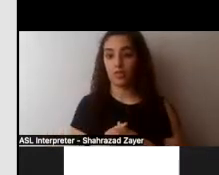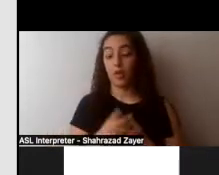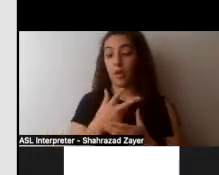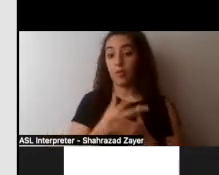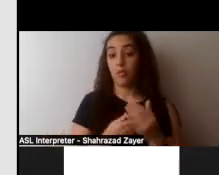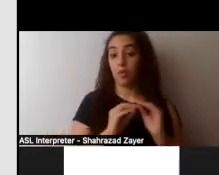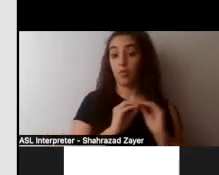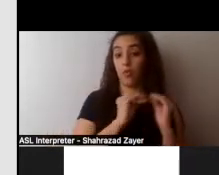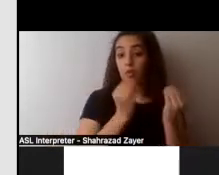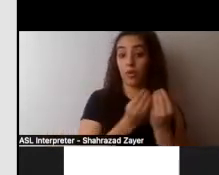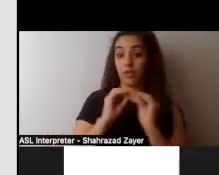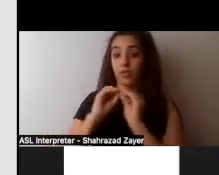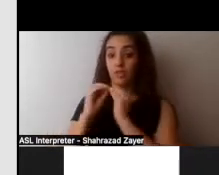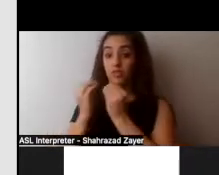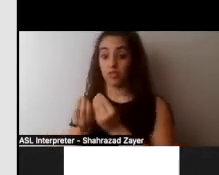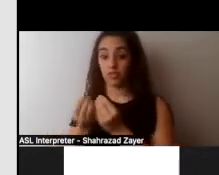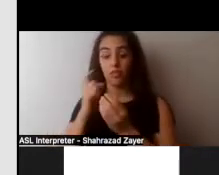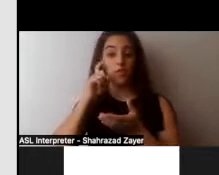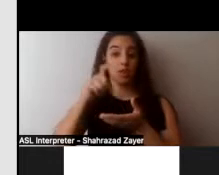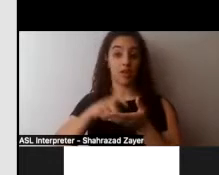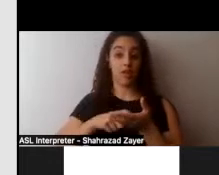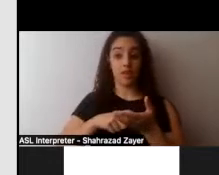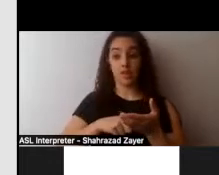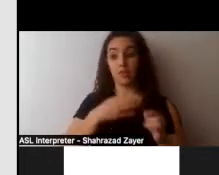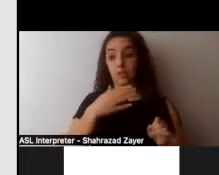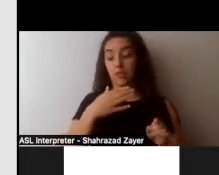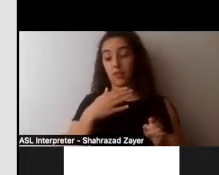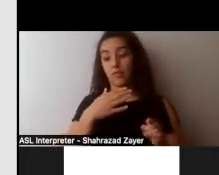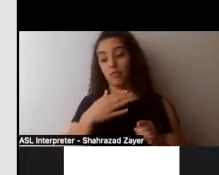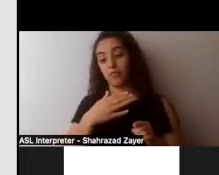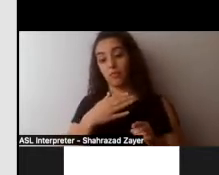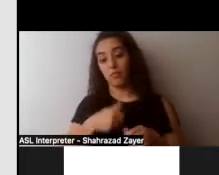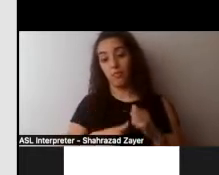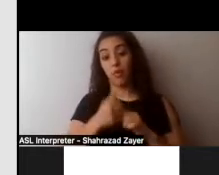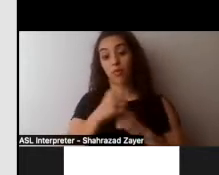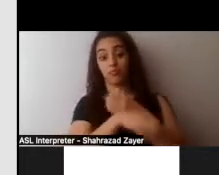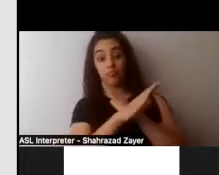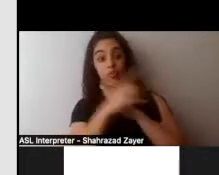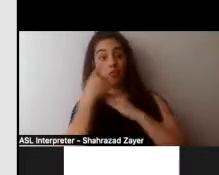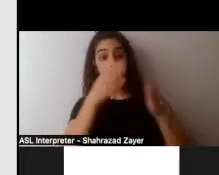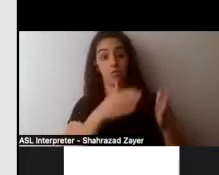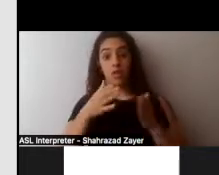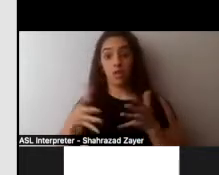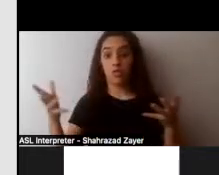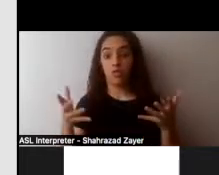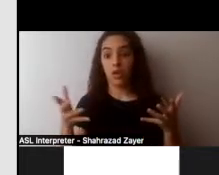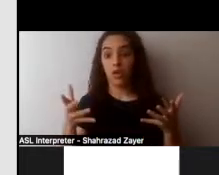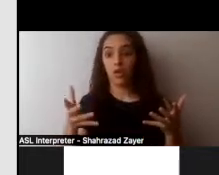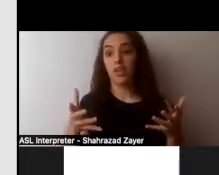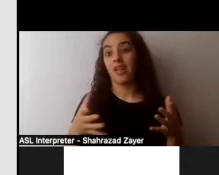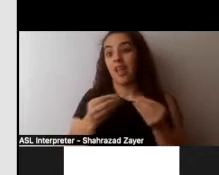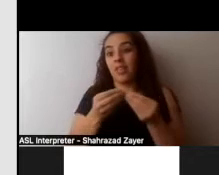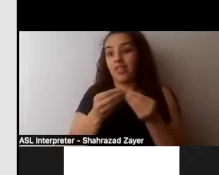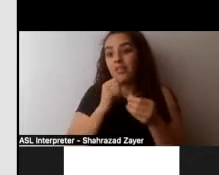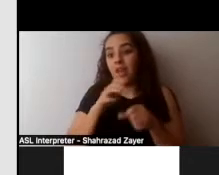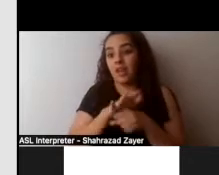the greatest barrier to planning for the needs of seniors in the county is the lack of coherent, coordinated